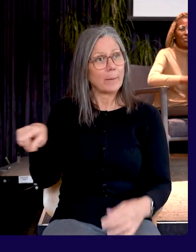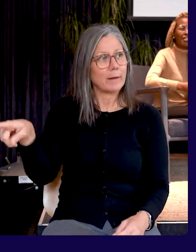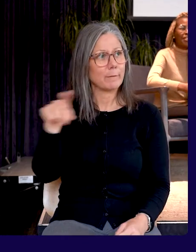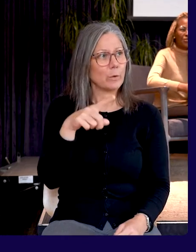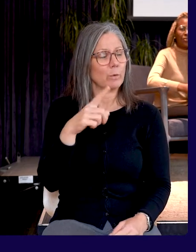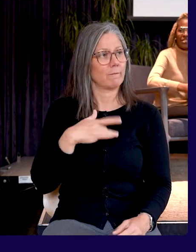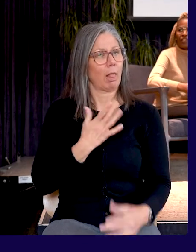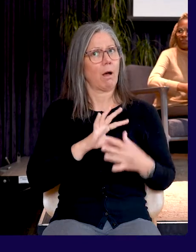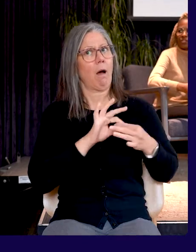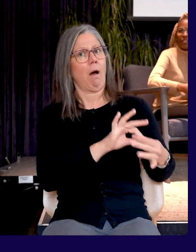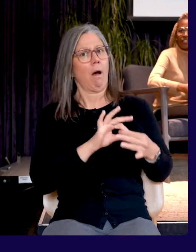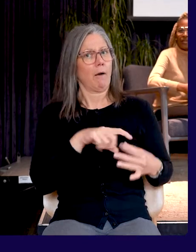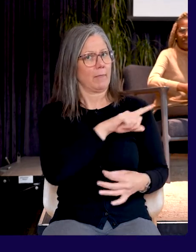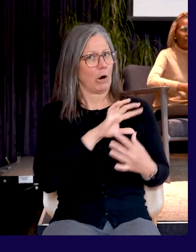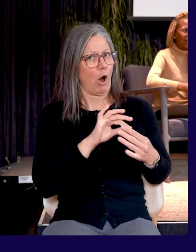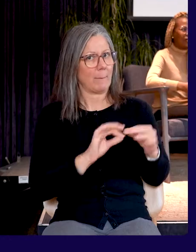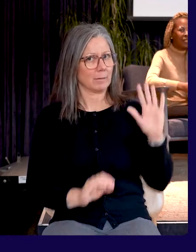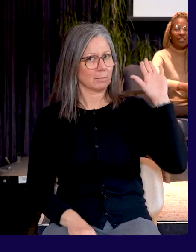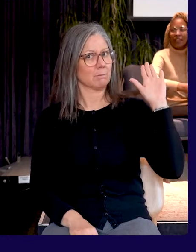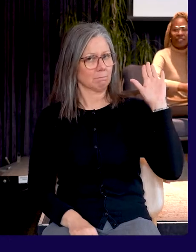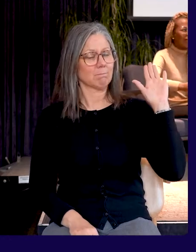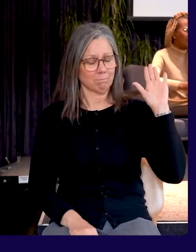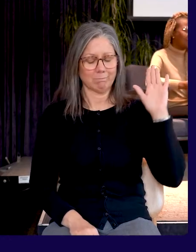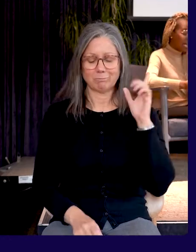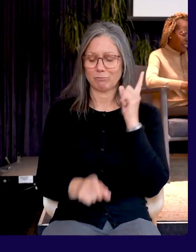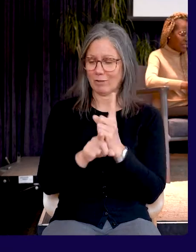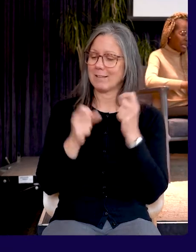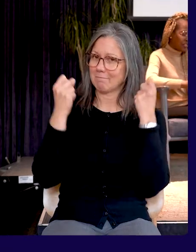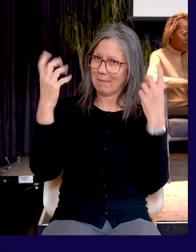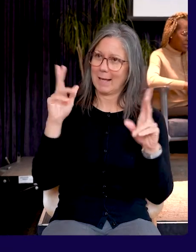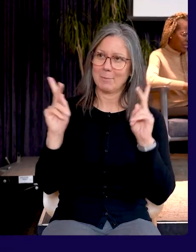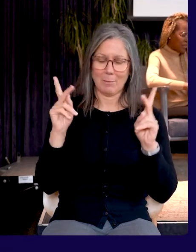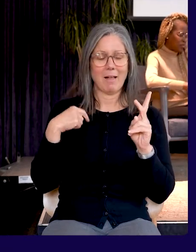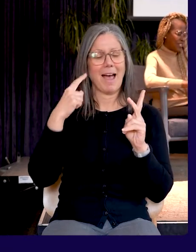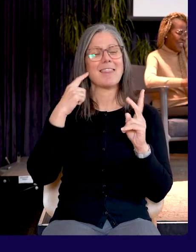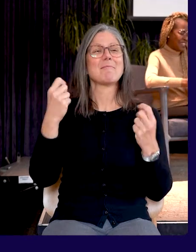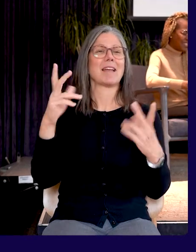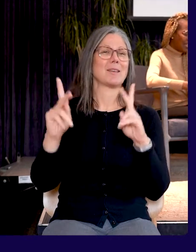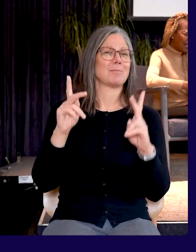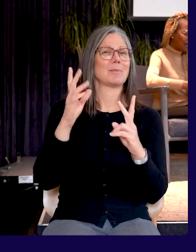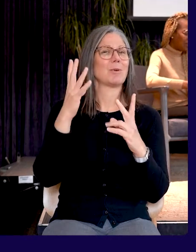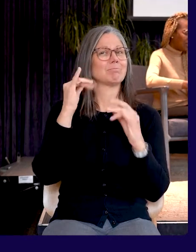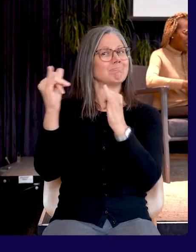what these two are saying is really resonating with a lot of you out here right now? Yeah, exactly. I thought maybe that would be the